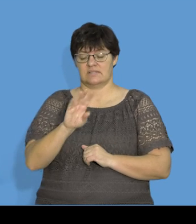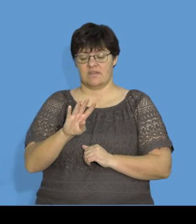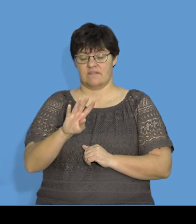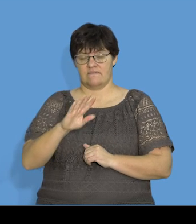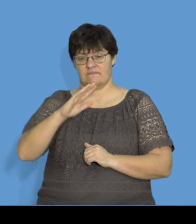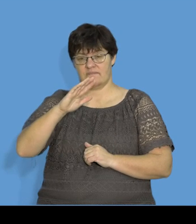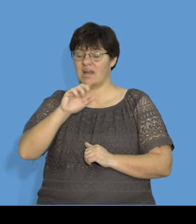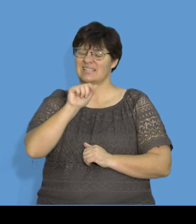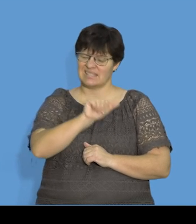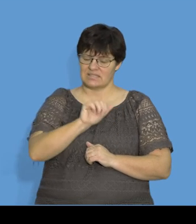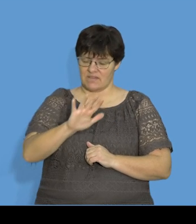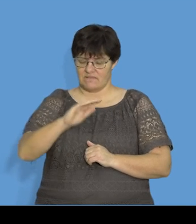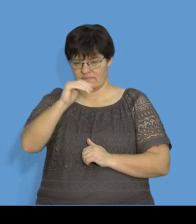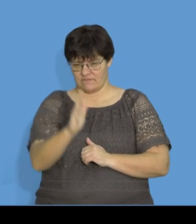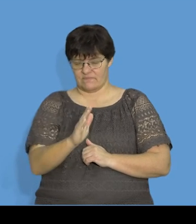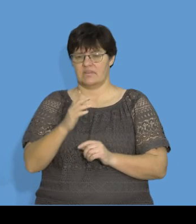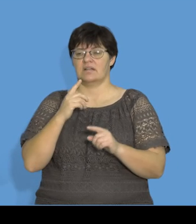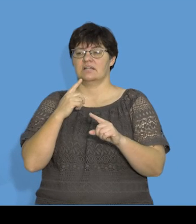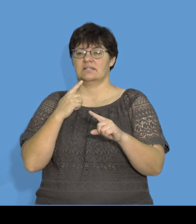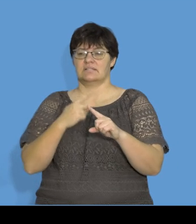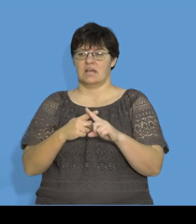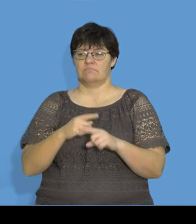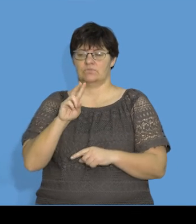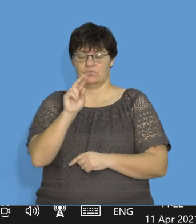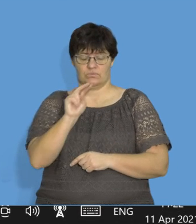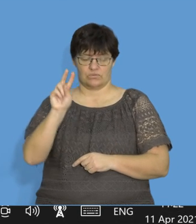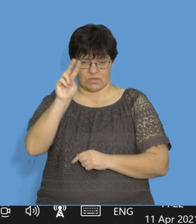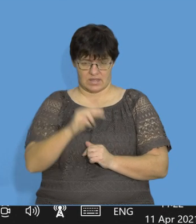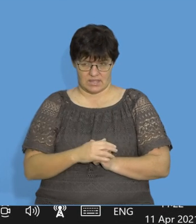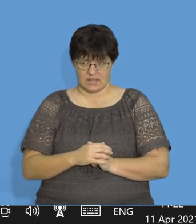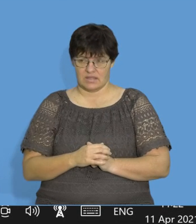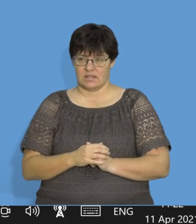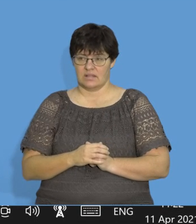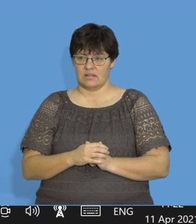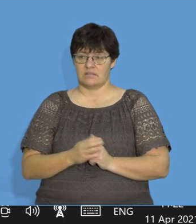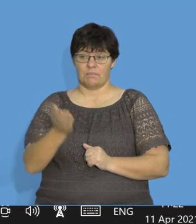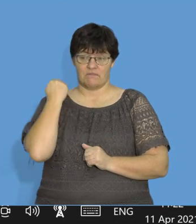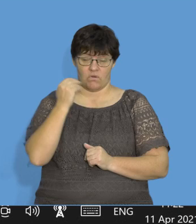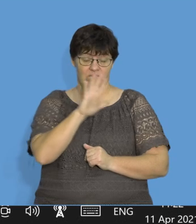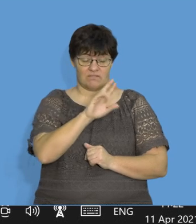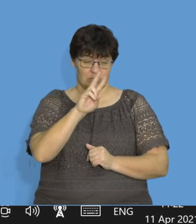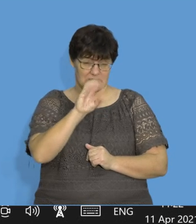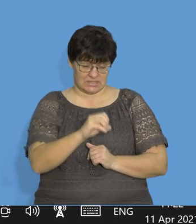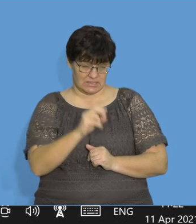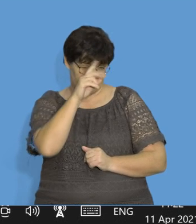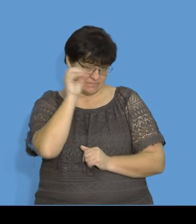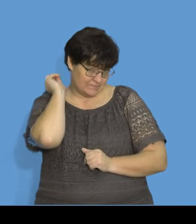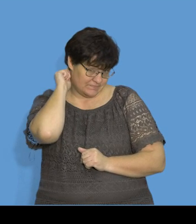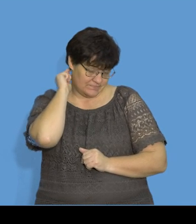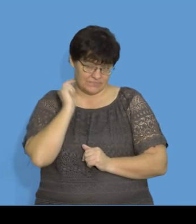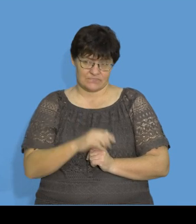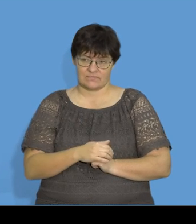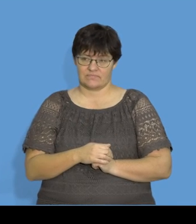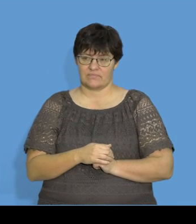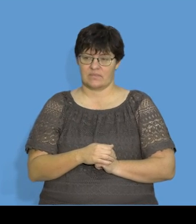65 times 2 squared. Okay, now that answers the one we had last time, so it was 520. Let's